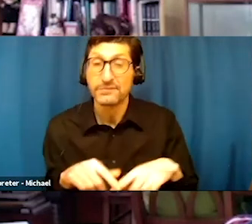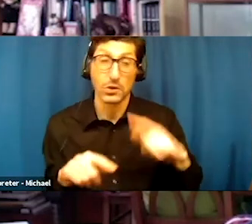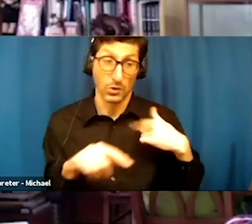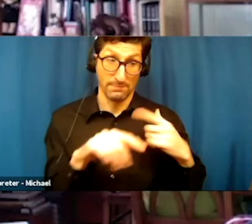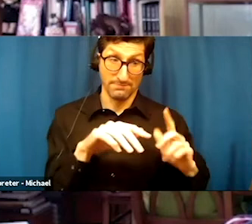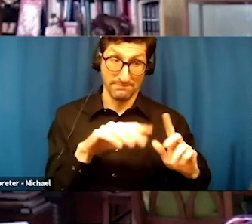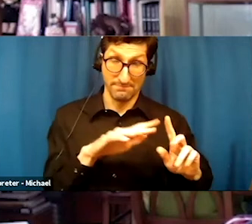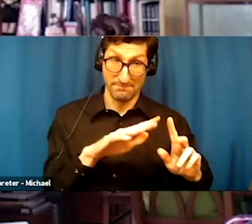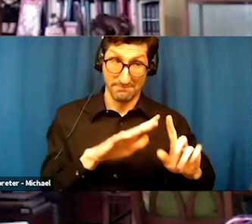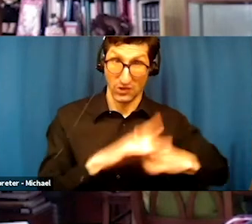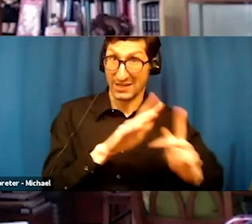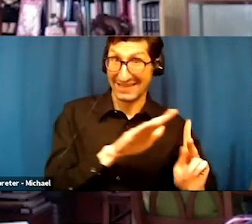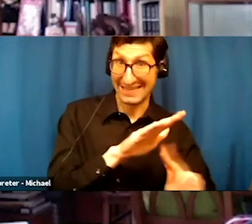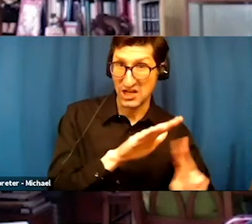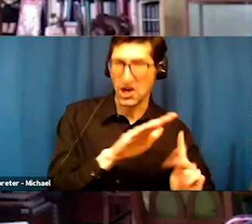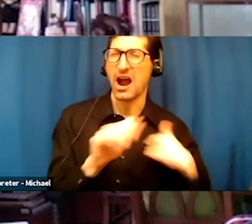that out. Um,